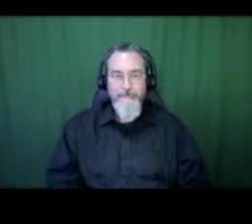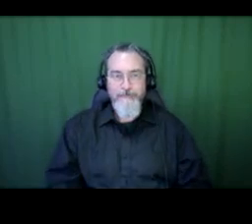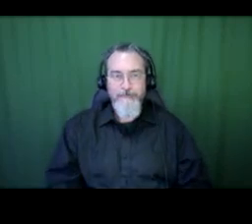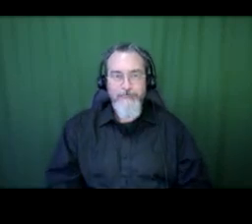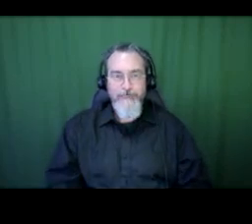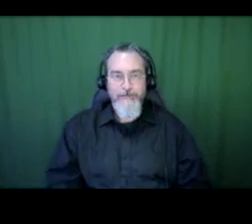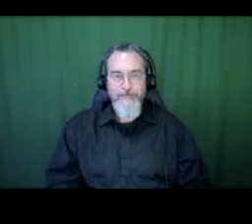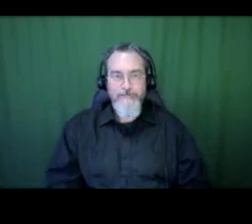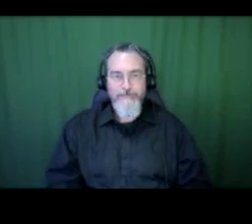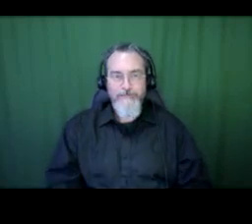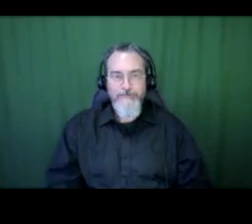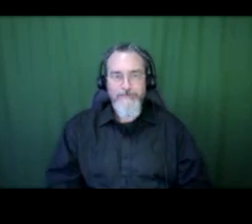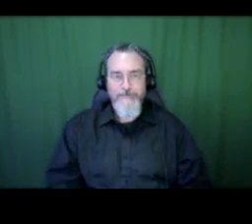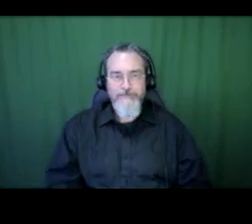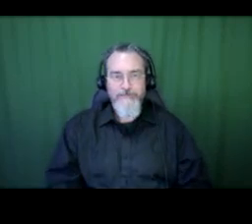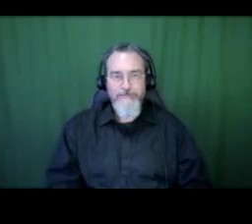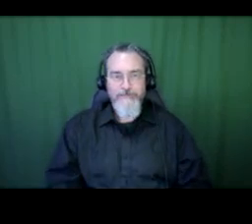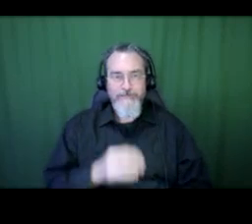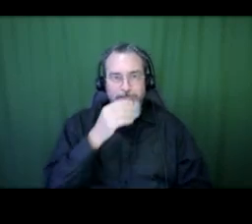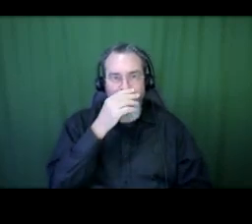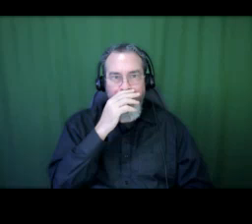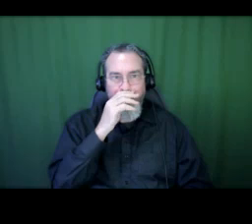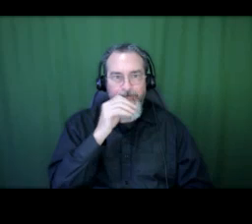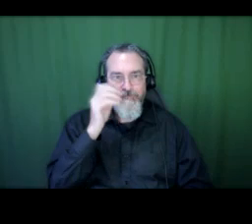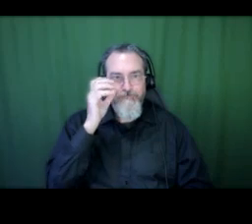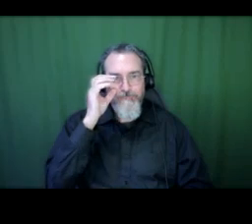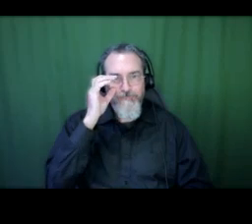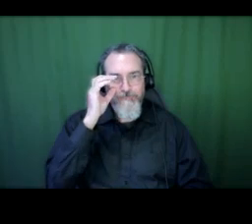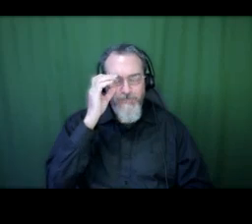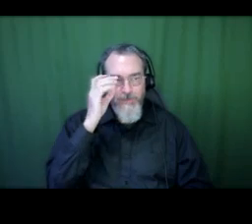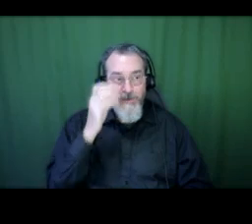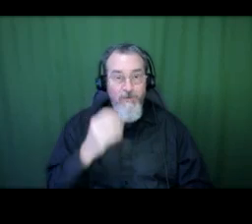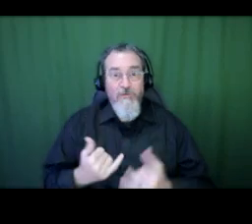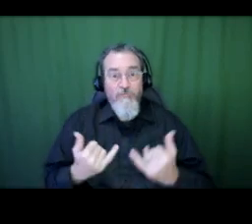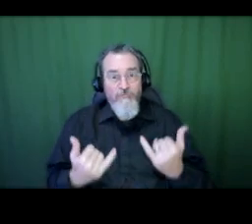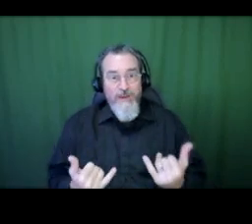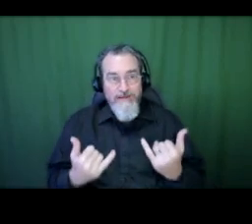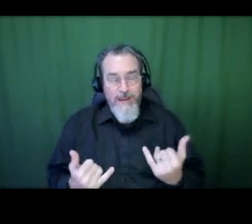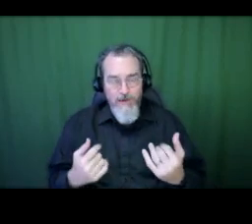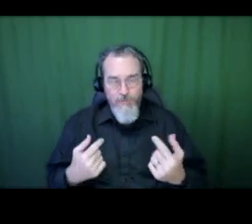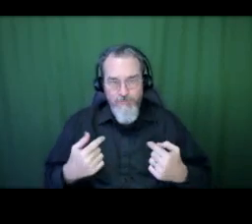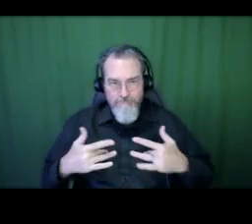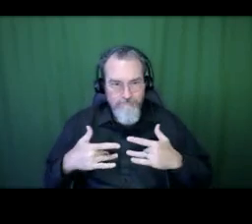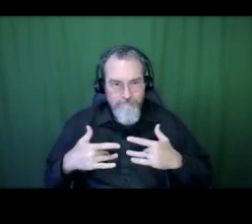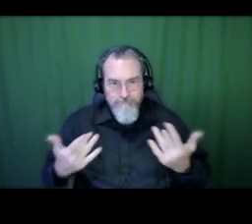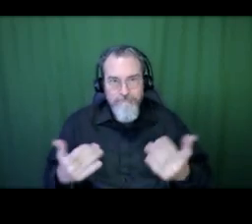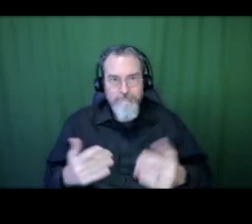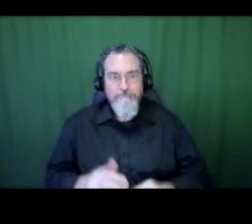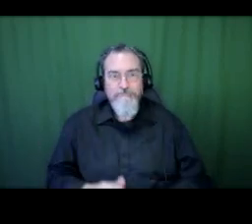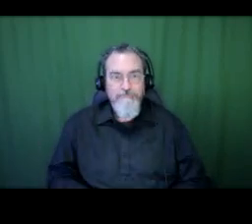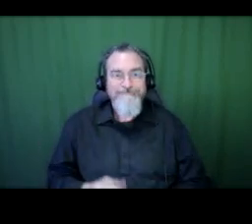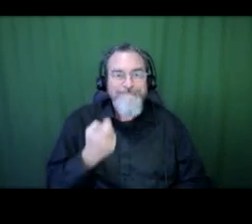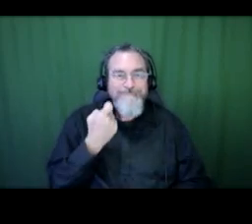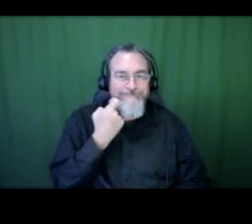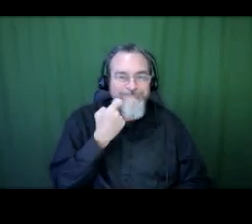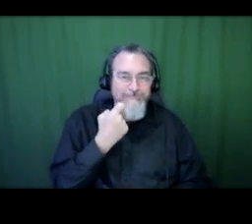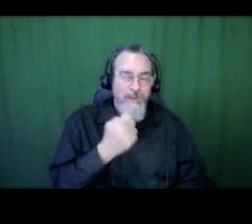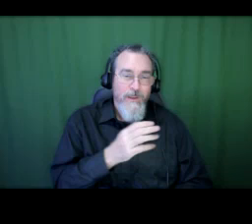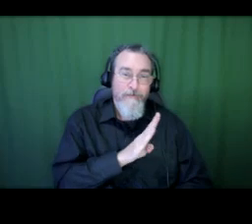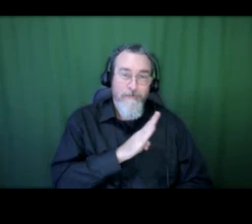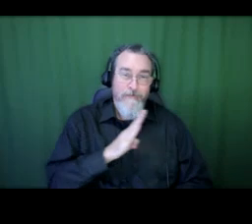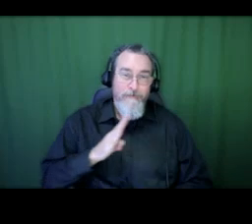So I wanted just to provide a little update on where we're at right now. So we did get our board approval after we received